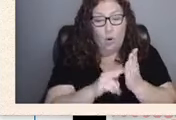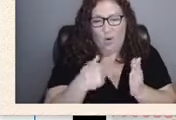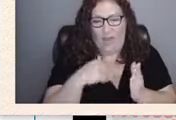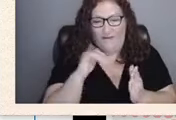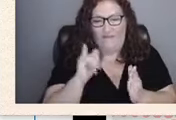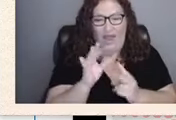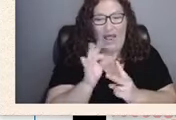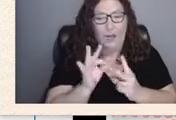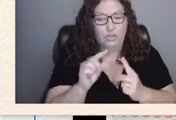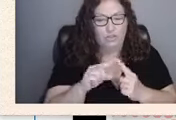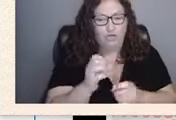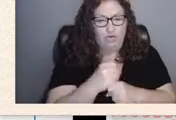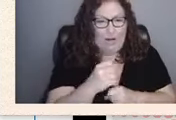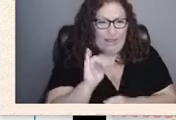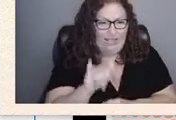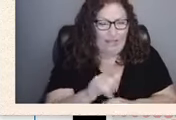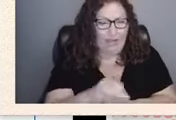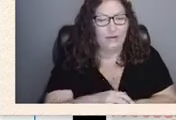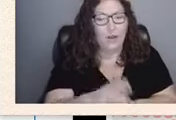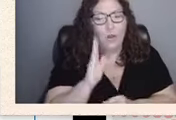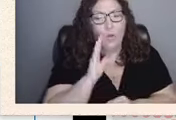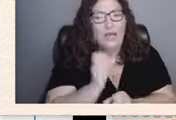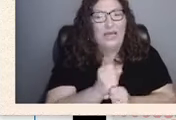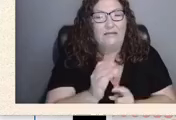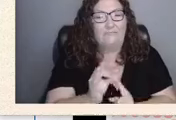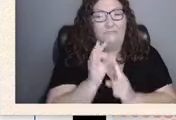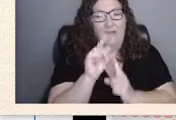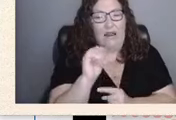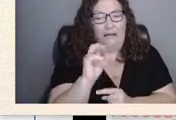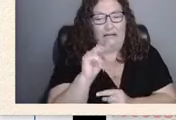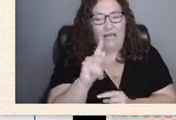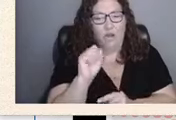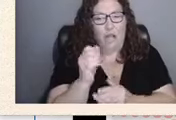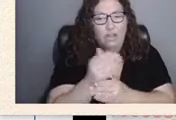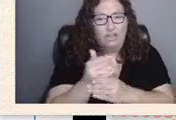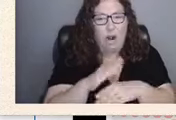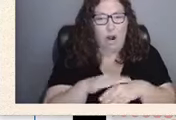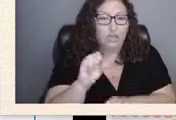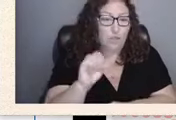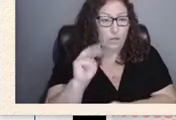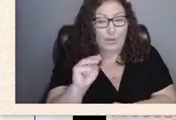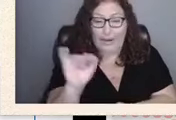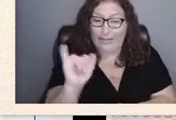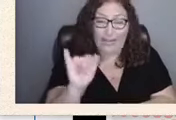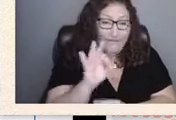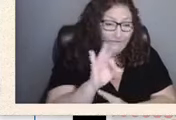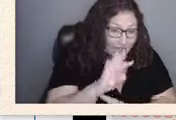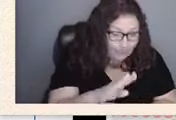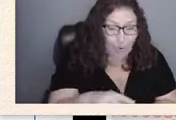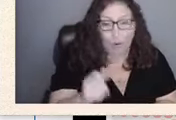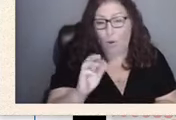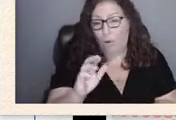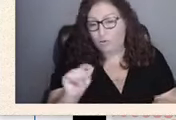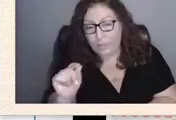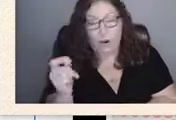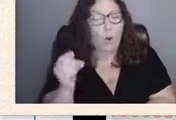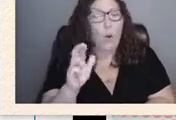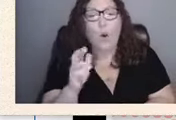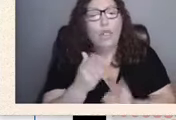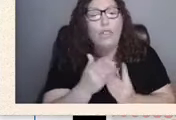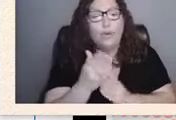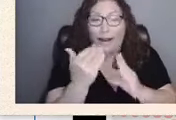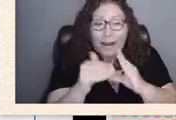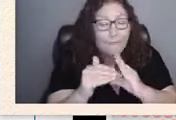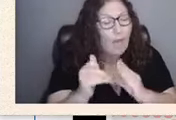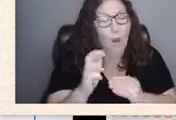create it. And you'll get a customized link that you can share on social media like Facebook. You can share it through an email or however